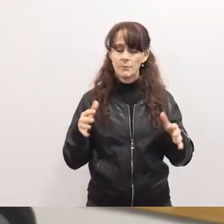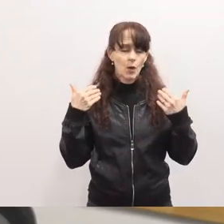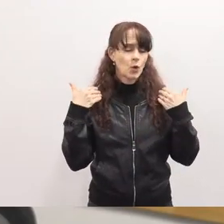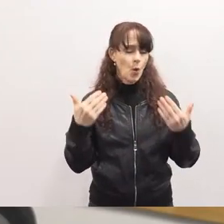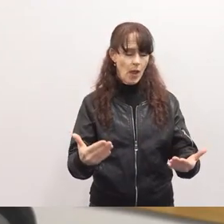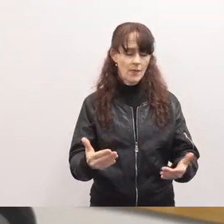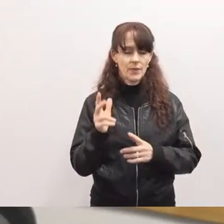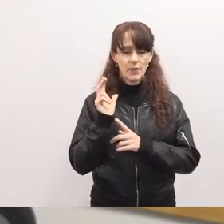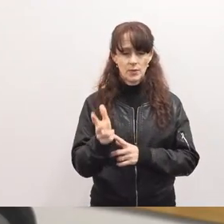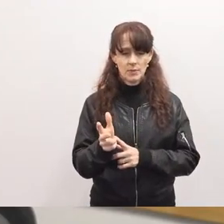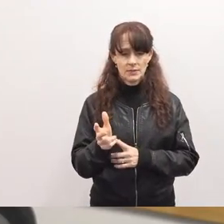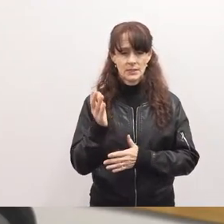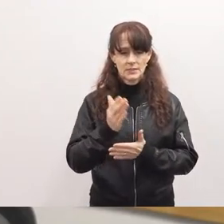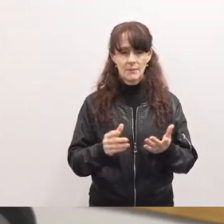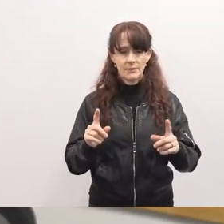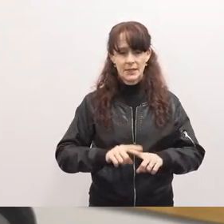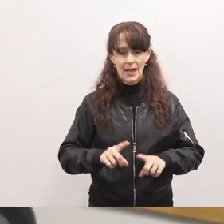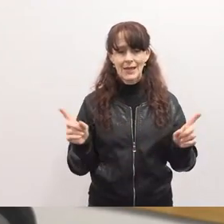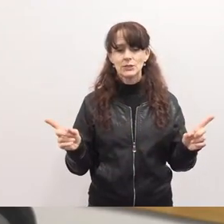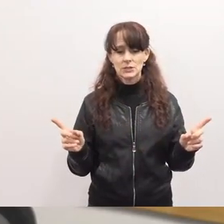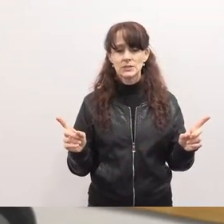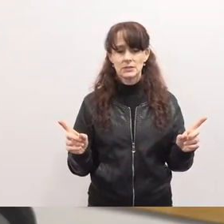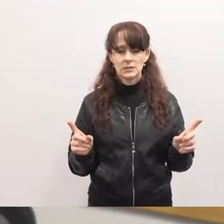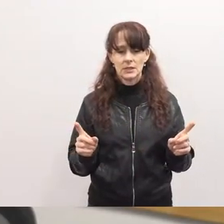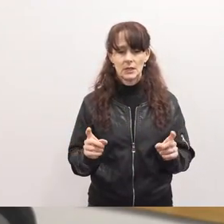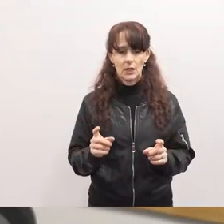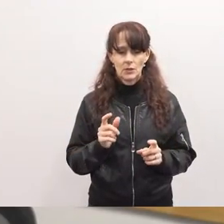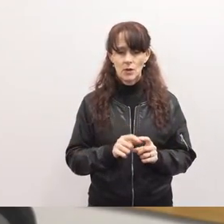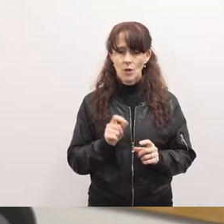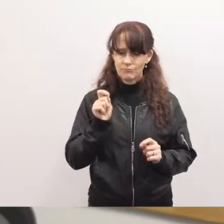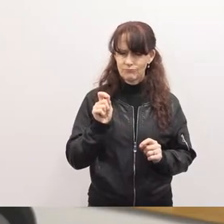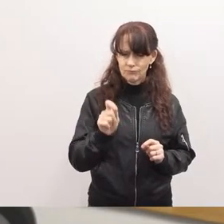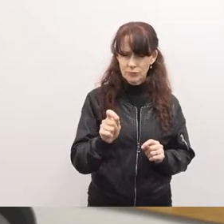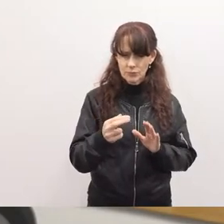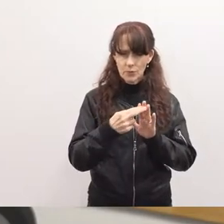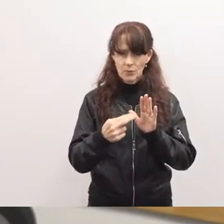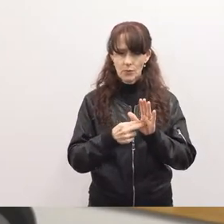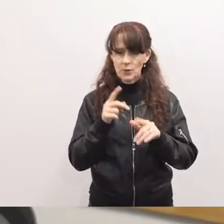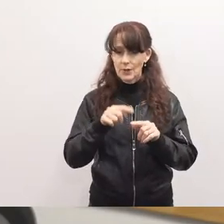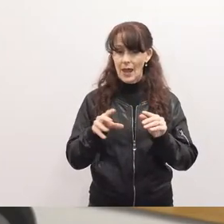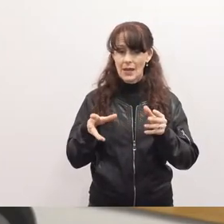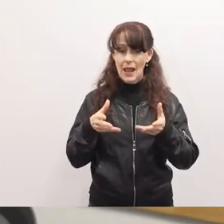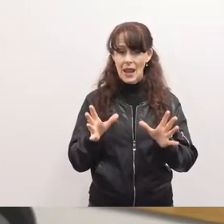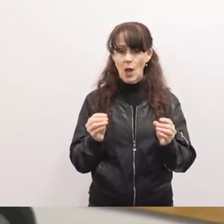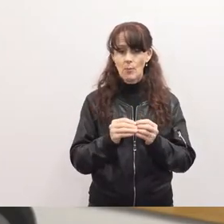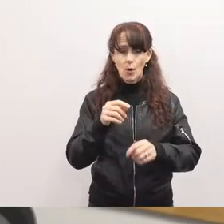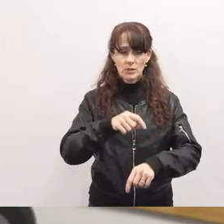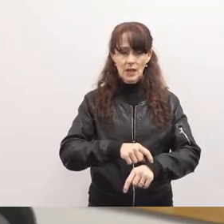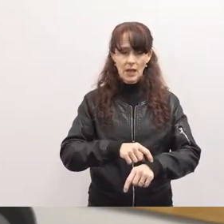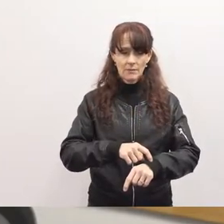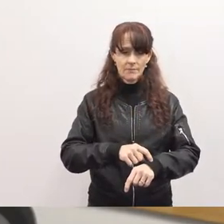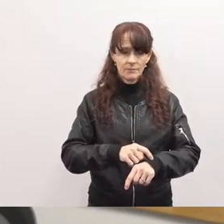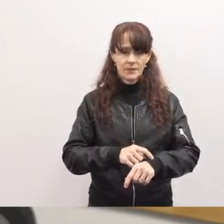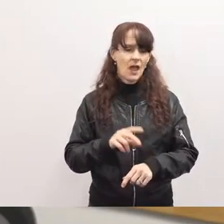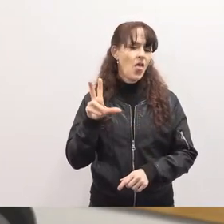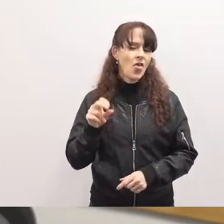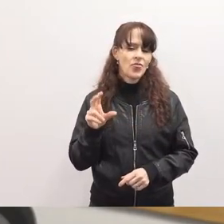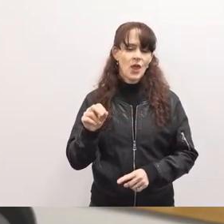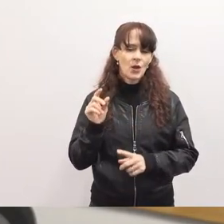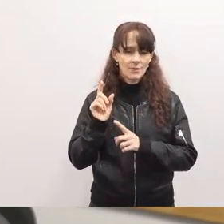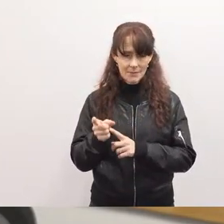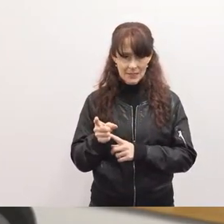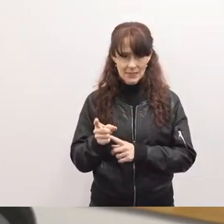person 3 minutes because it's something else. So there's no hard and fast rule that you can't allow more time. It's just that 30 minutes, you have to